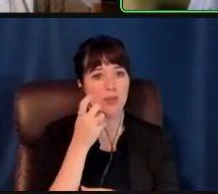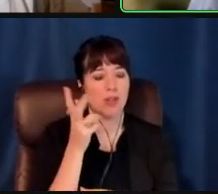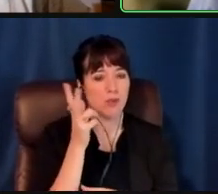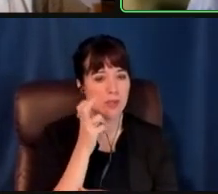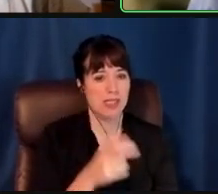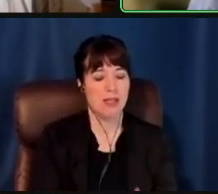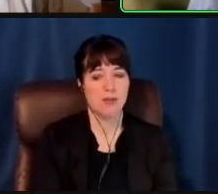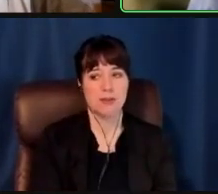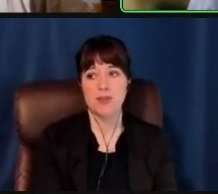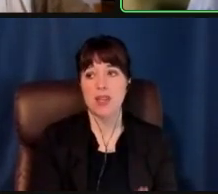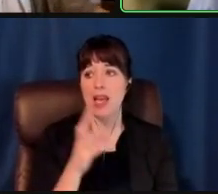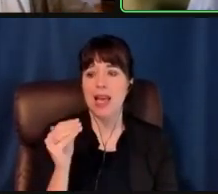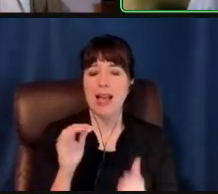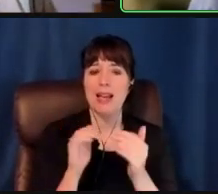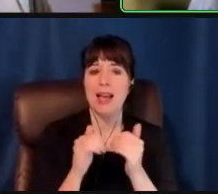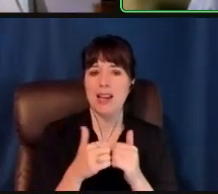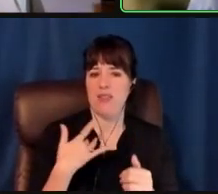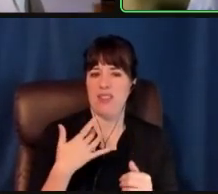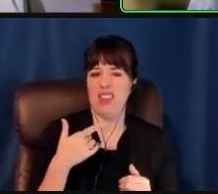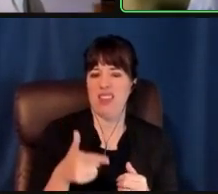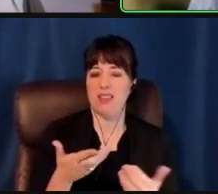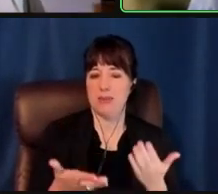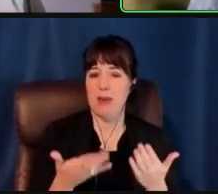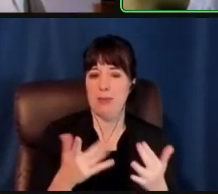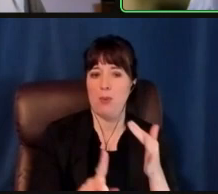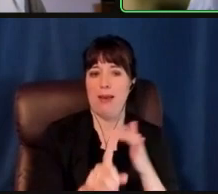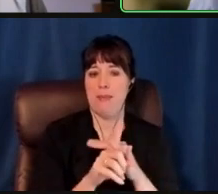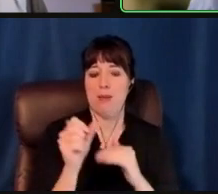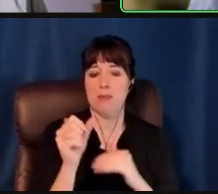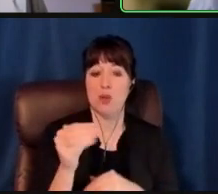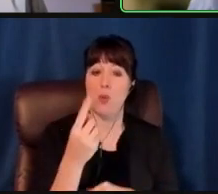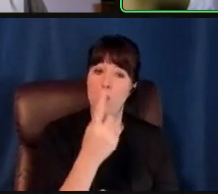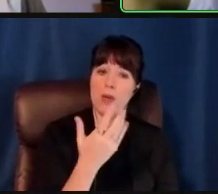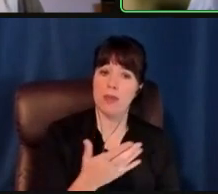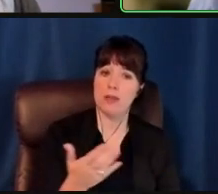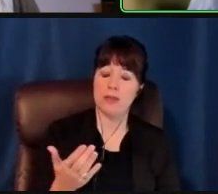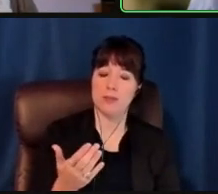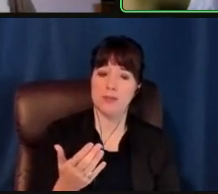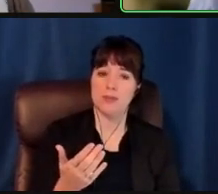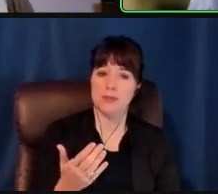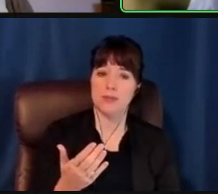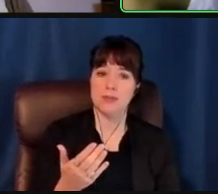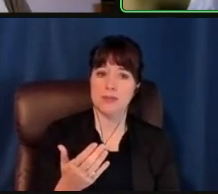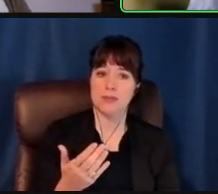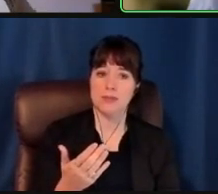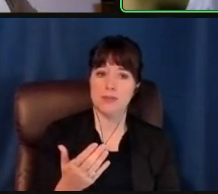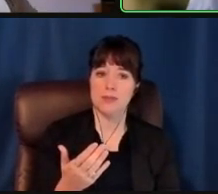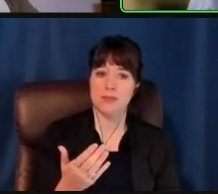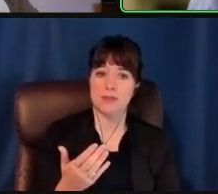received and had a feeling this might come up this evening. So one thing that